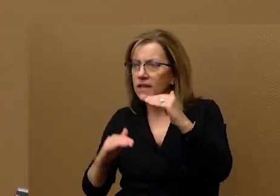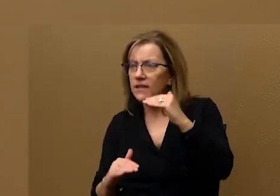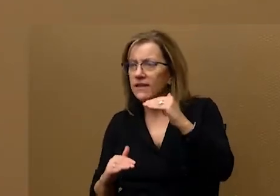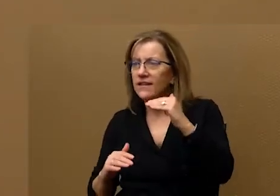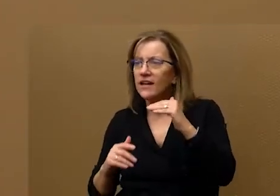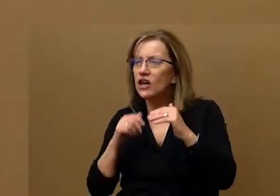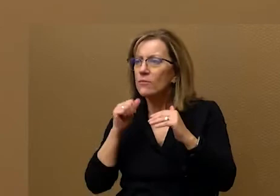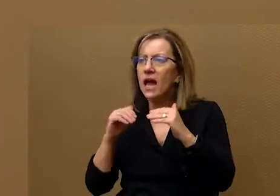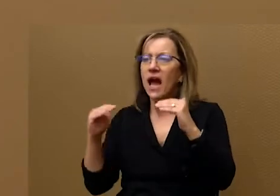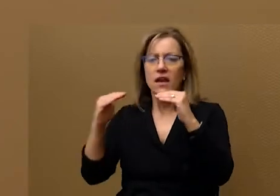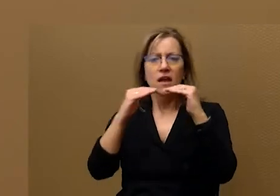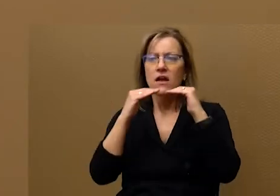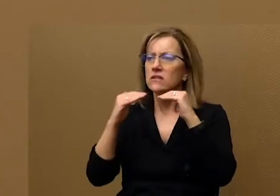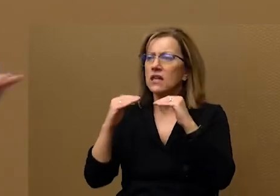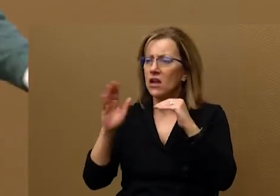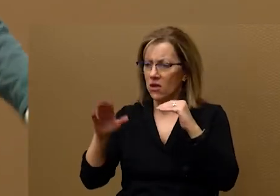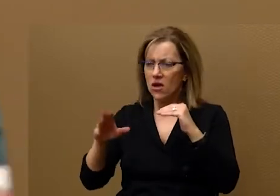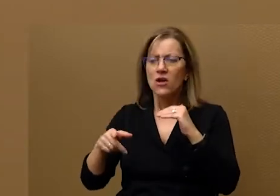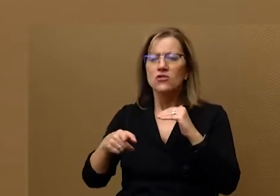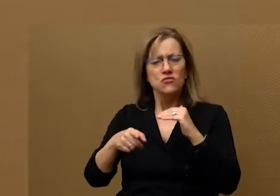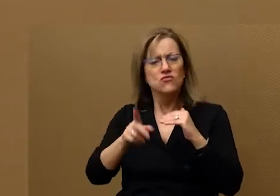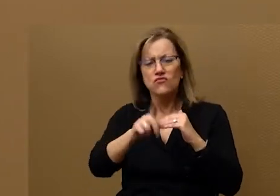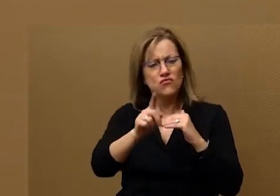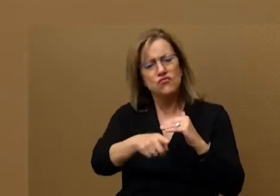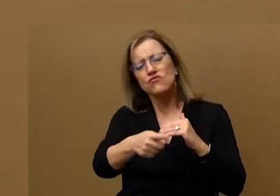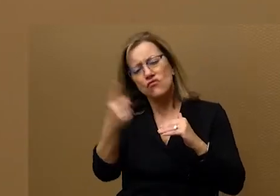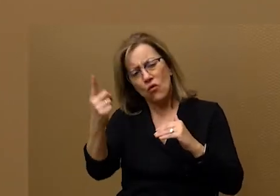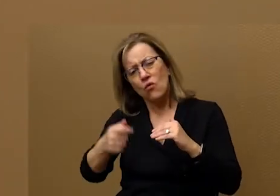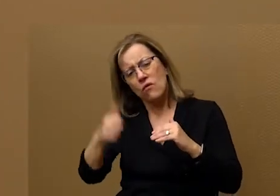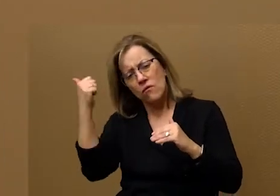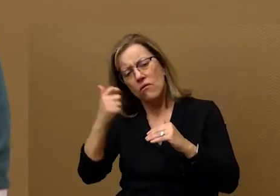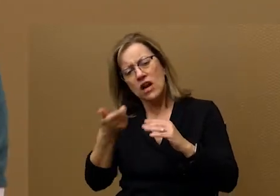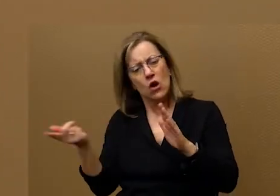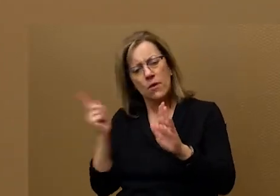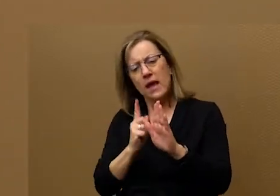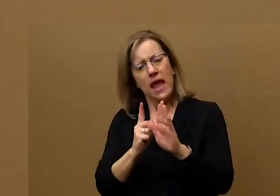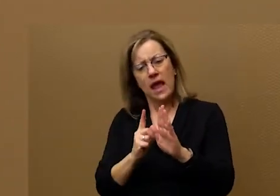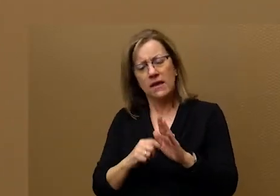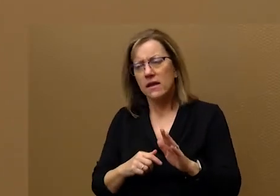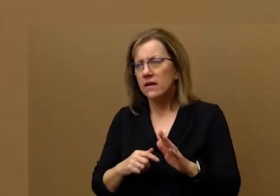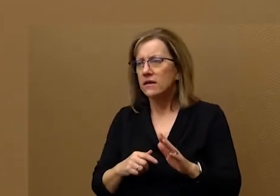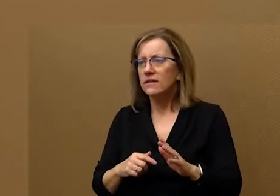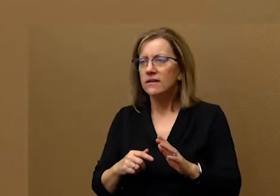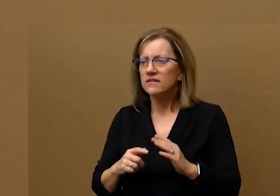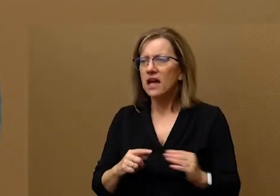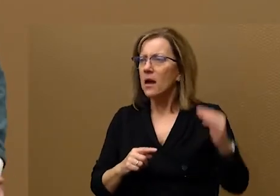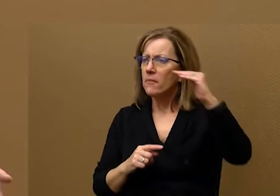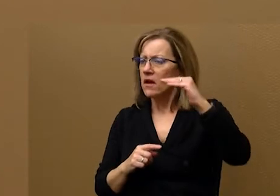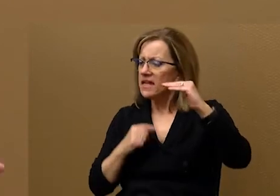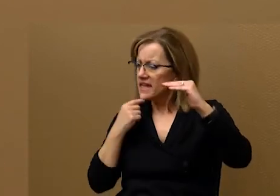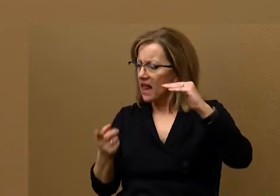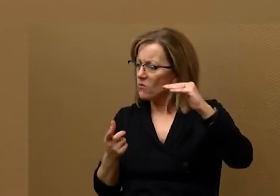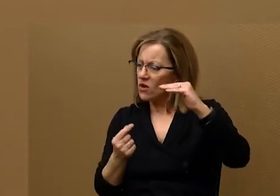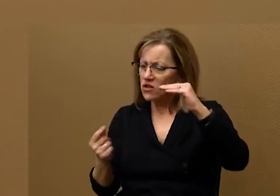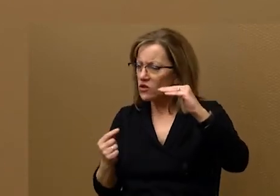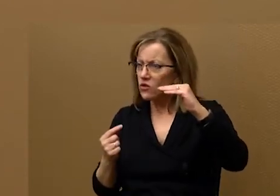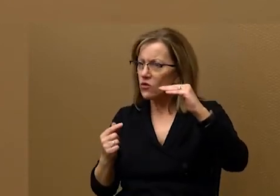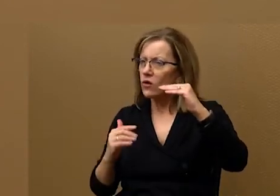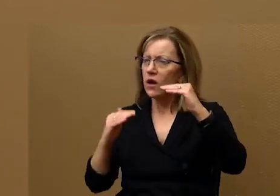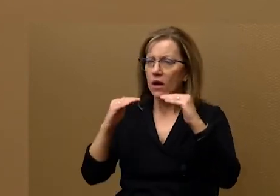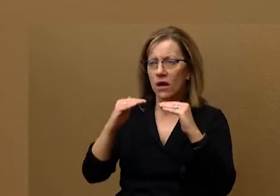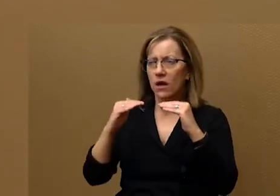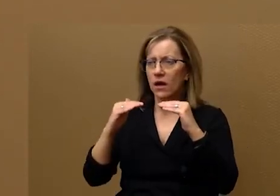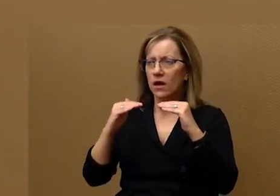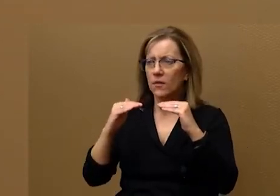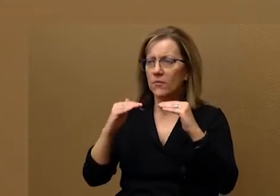saying, you need to go in line first. You need to wait your turn. That's one up. It's telling them what to do. It's not helpful. Well, maybe